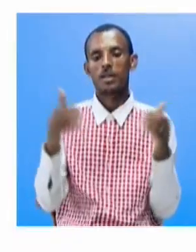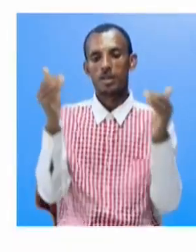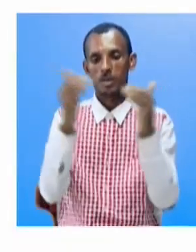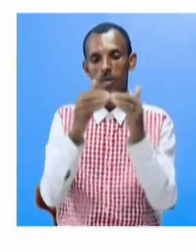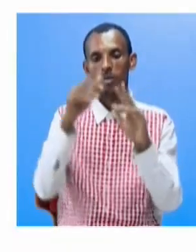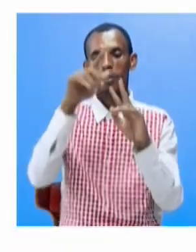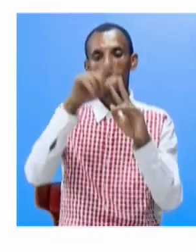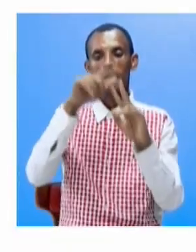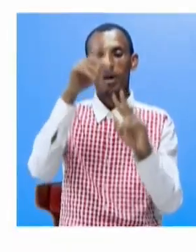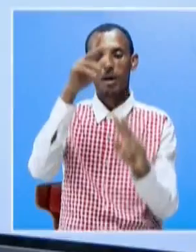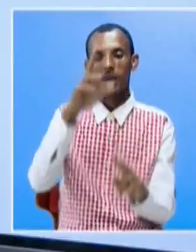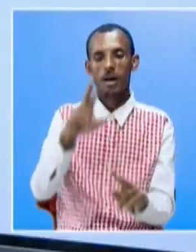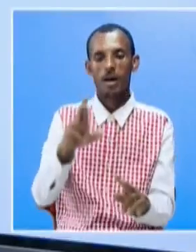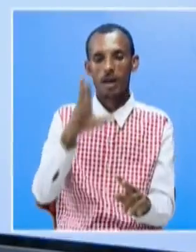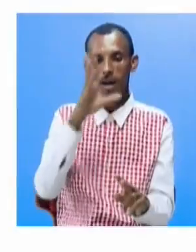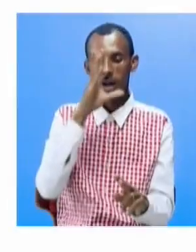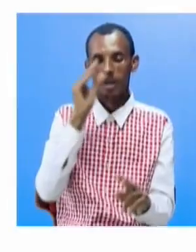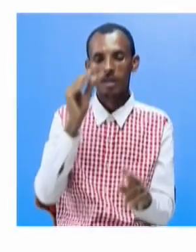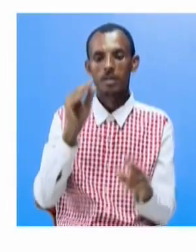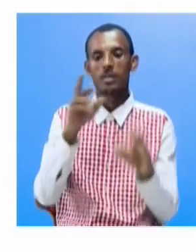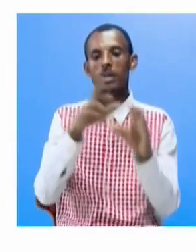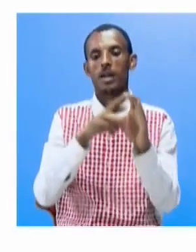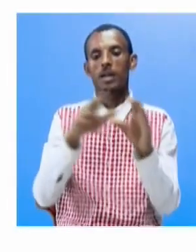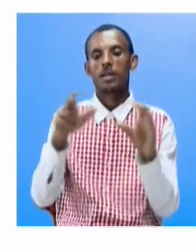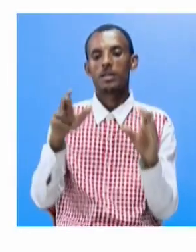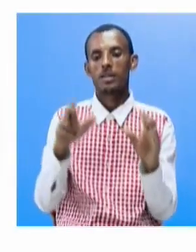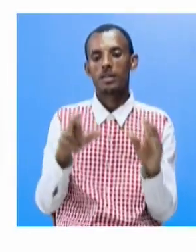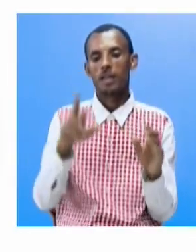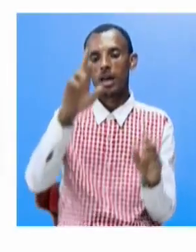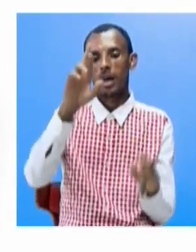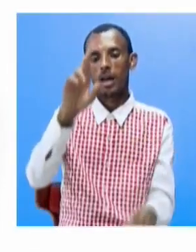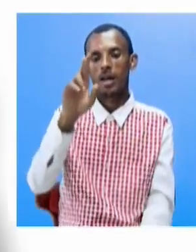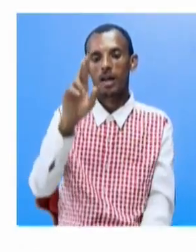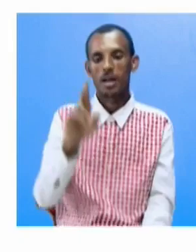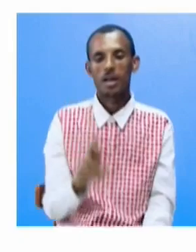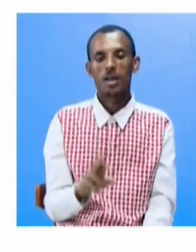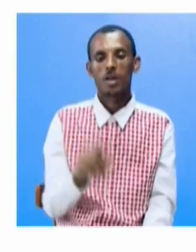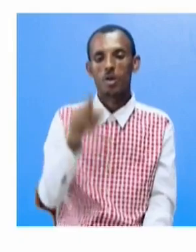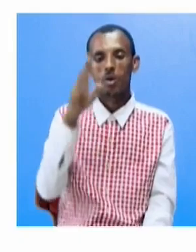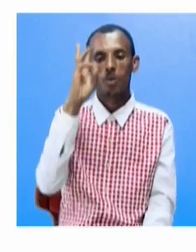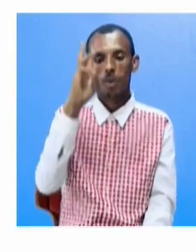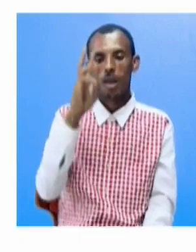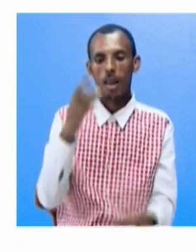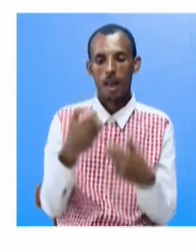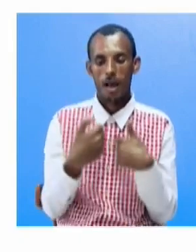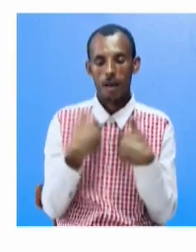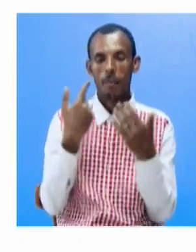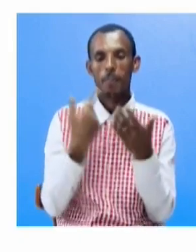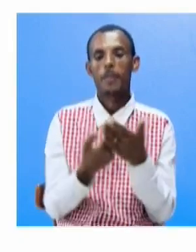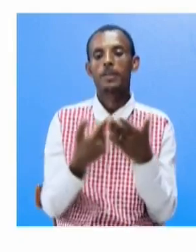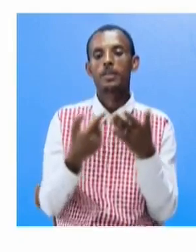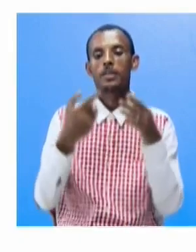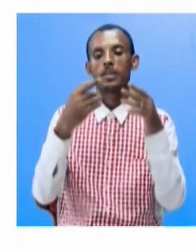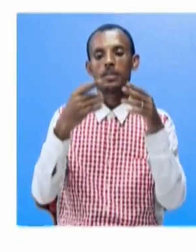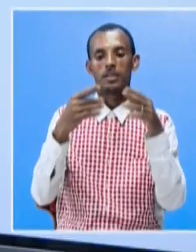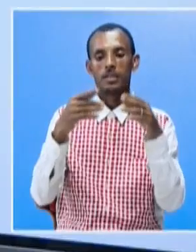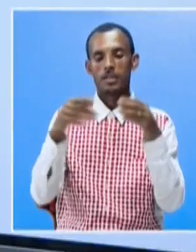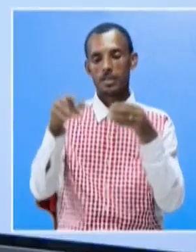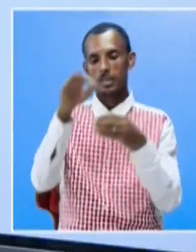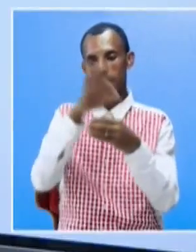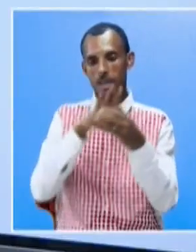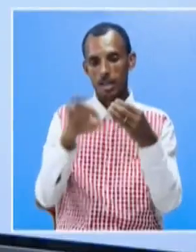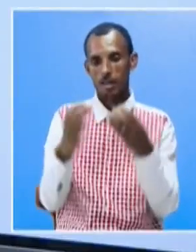r and radius is this one. So you will have this circle, by dividing into so many pieces, will